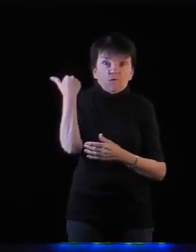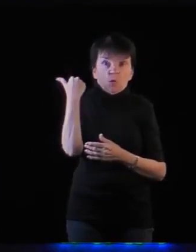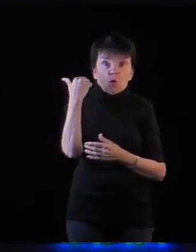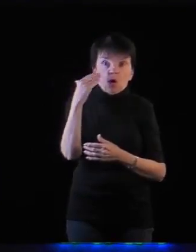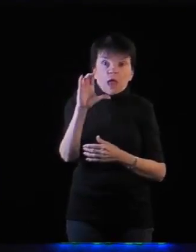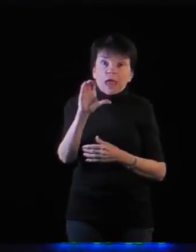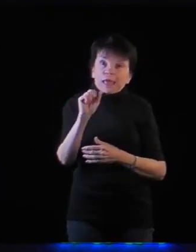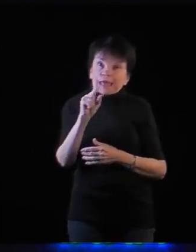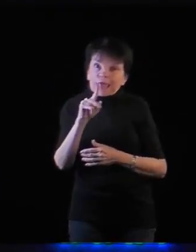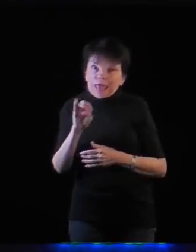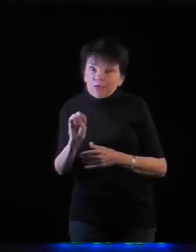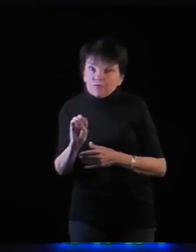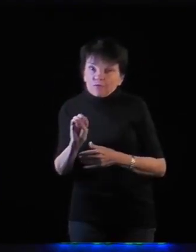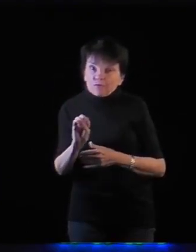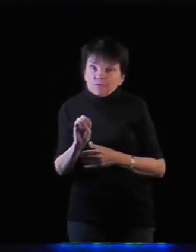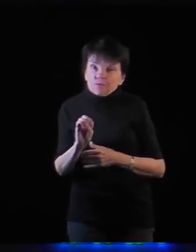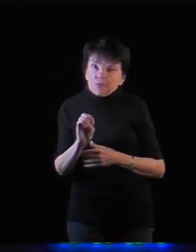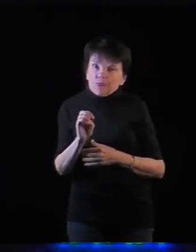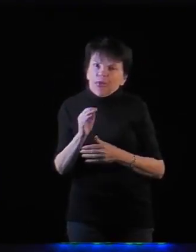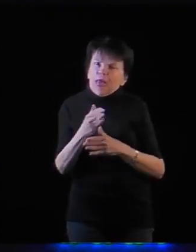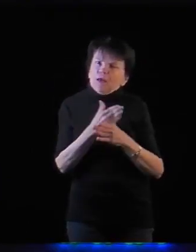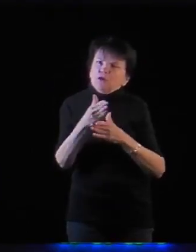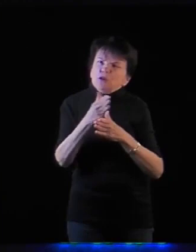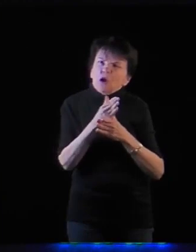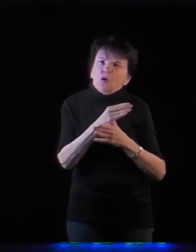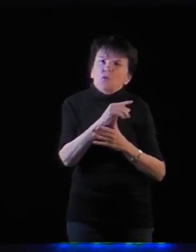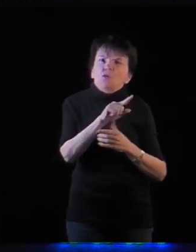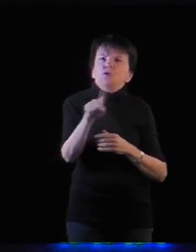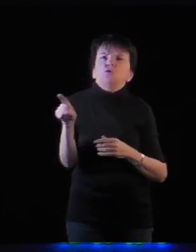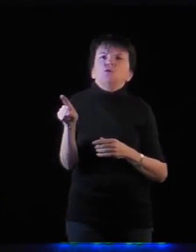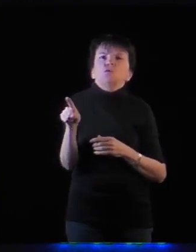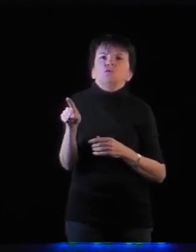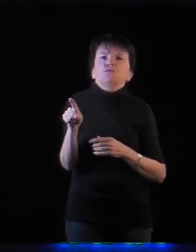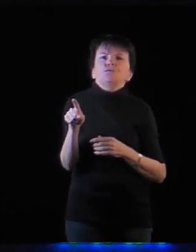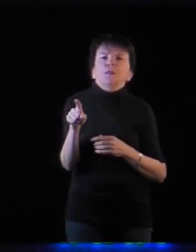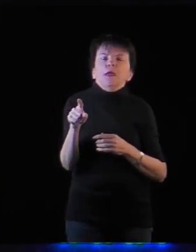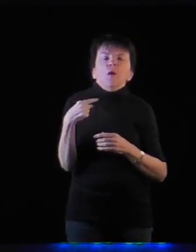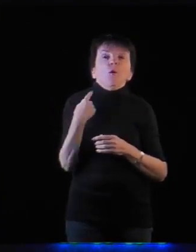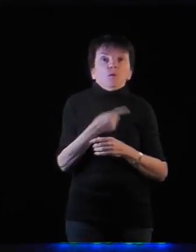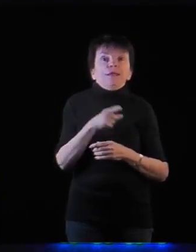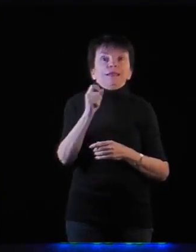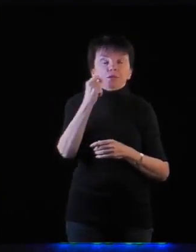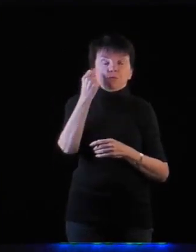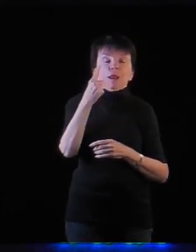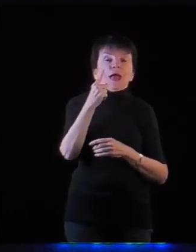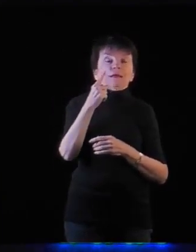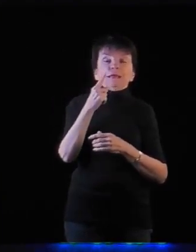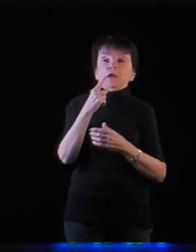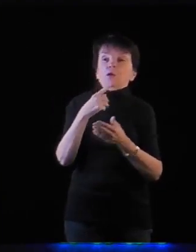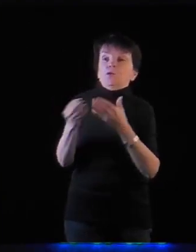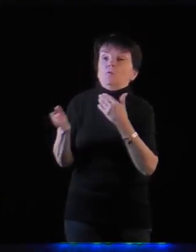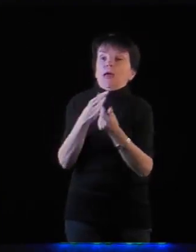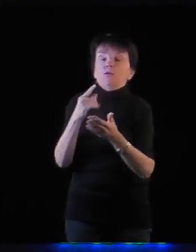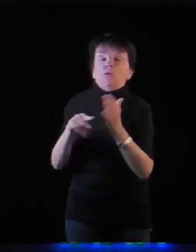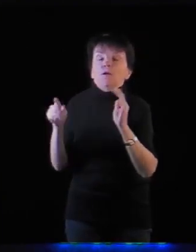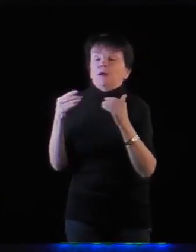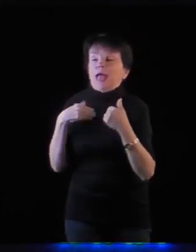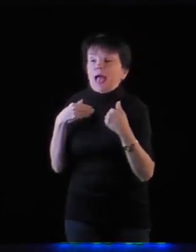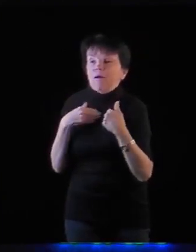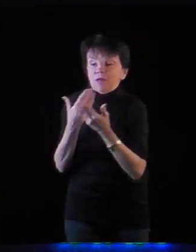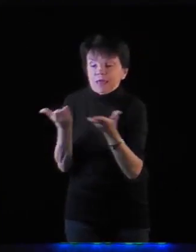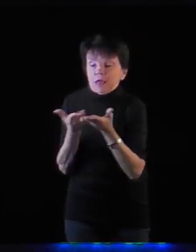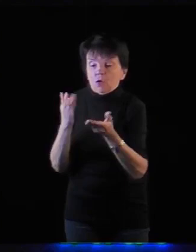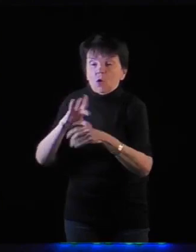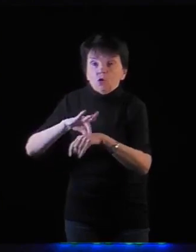is so important for us to realize that what we have on this earth, no matter how good, how amazing, or how just average it may